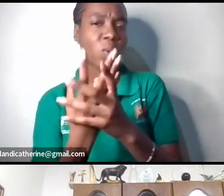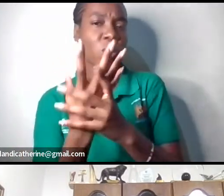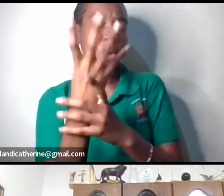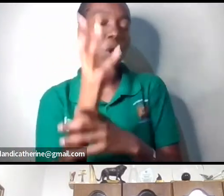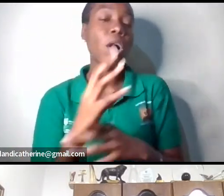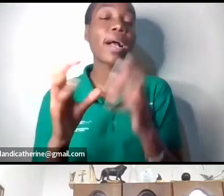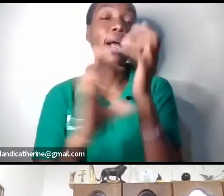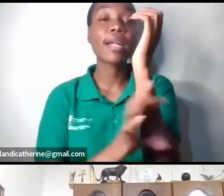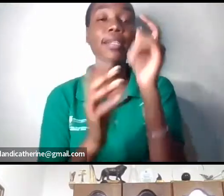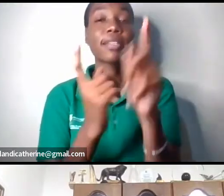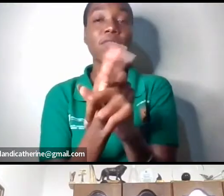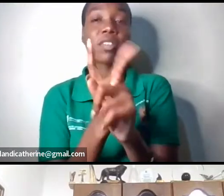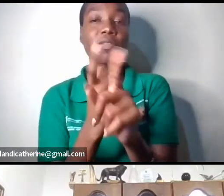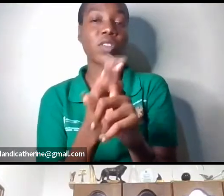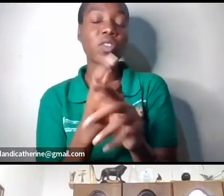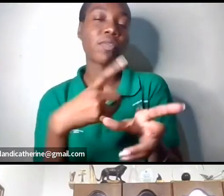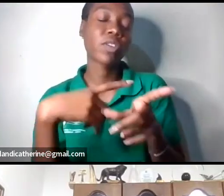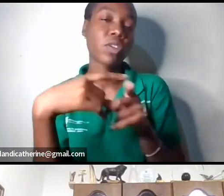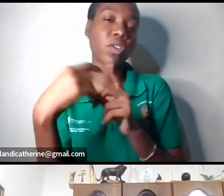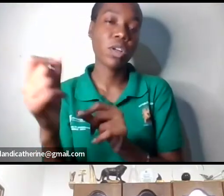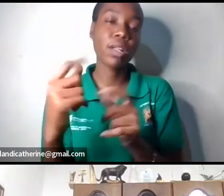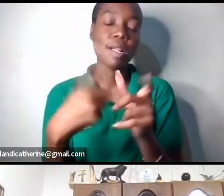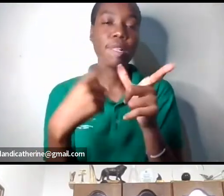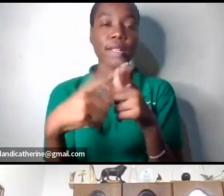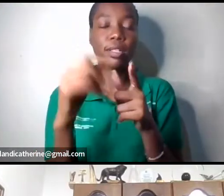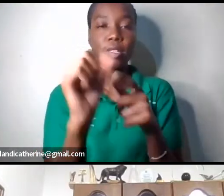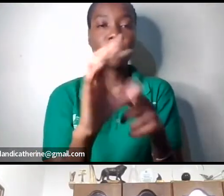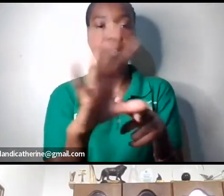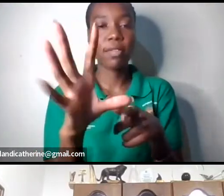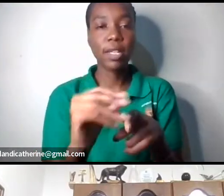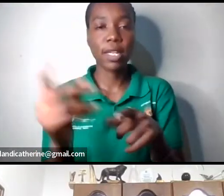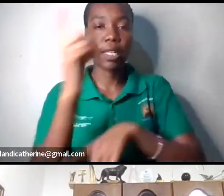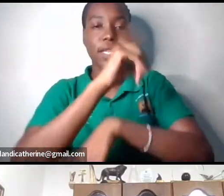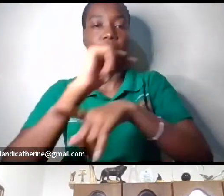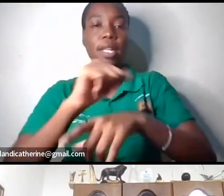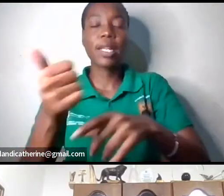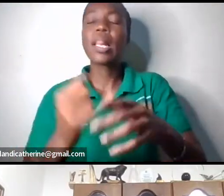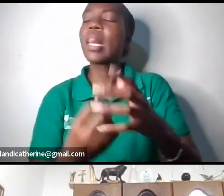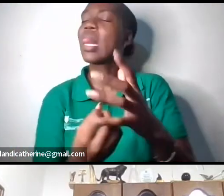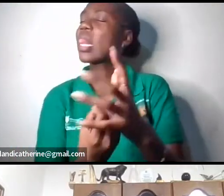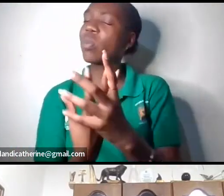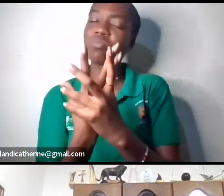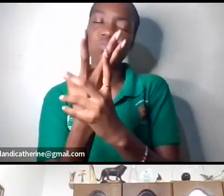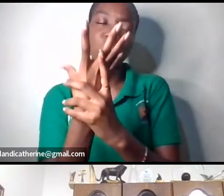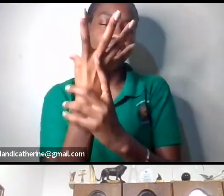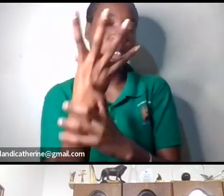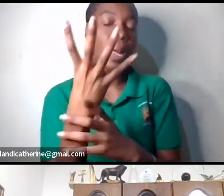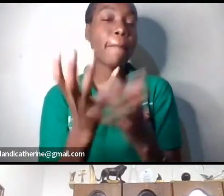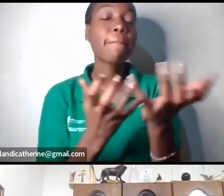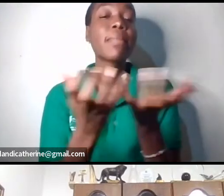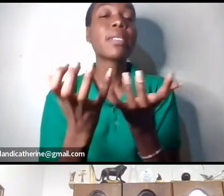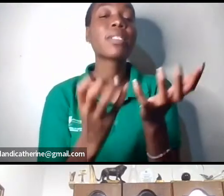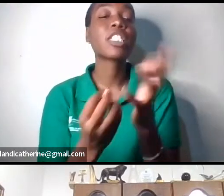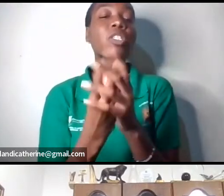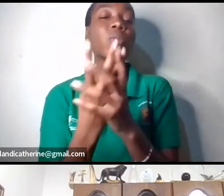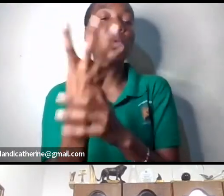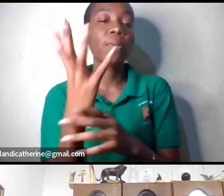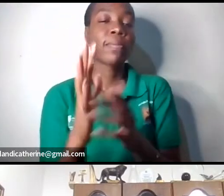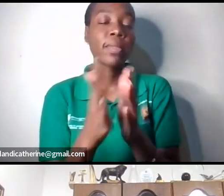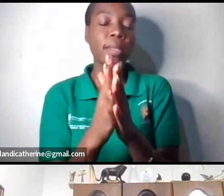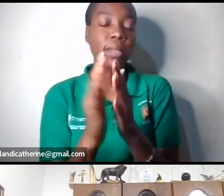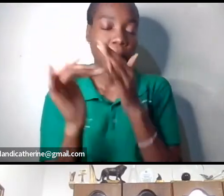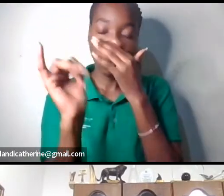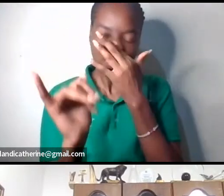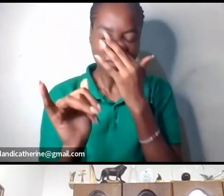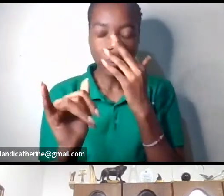recognized in South Africa the other day as a growing business. And now they're one of in their own way, they're moving now